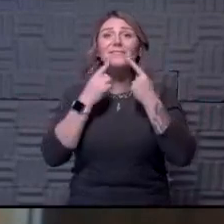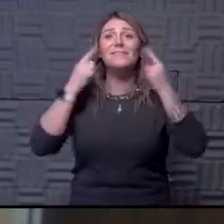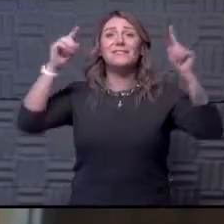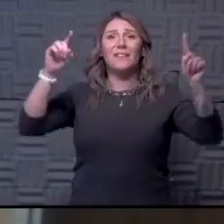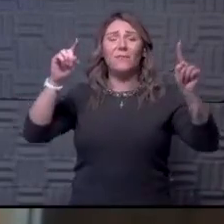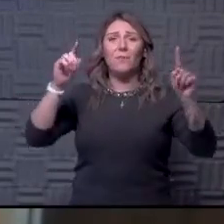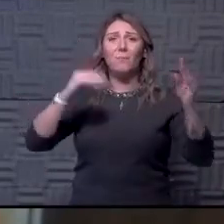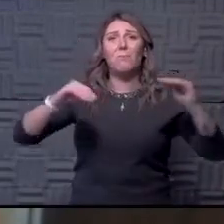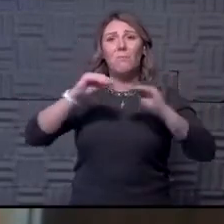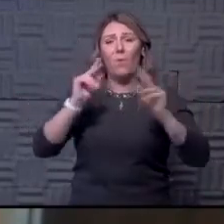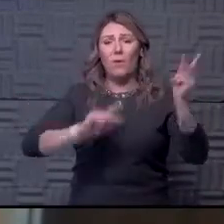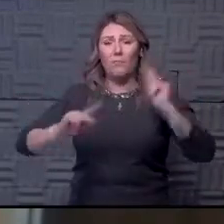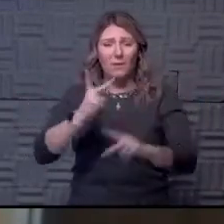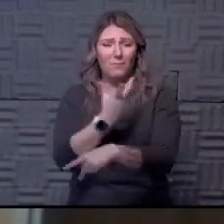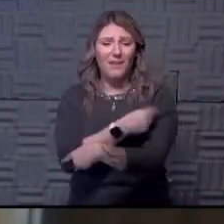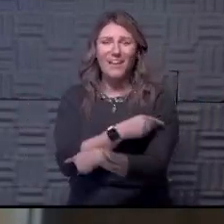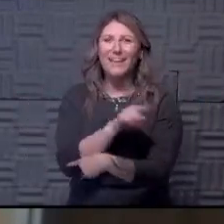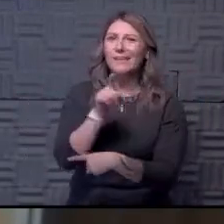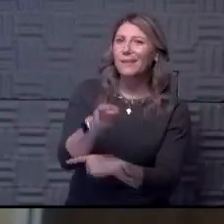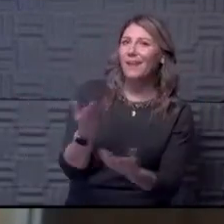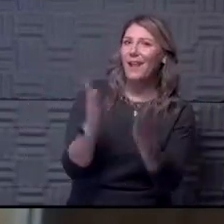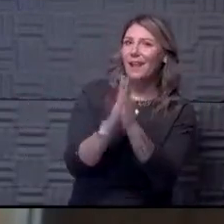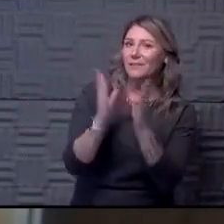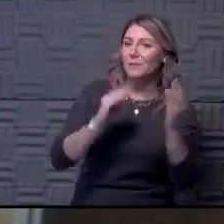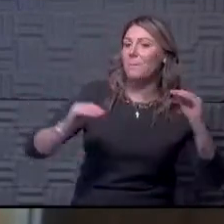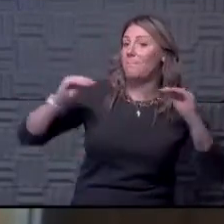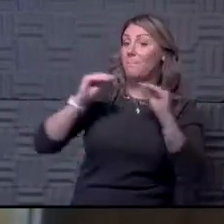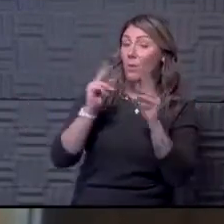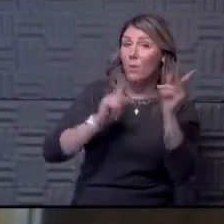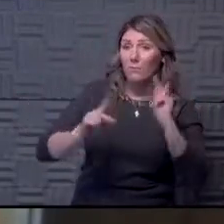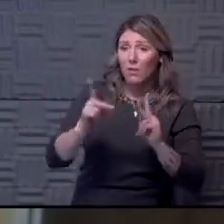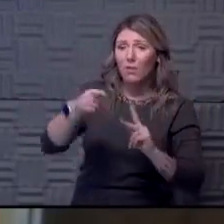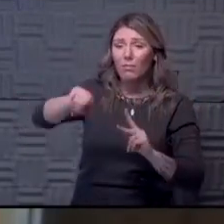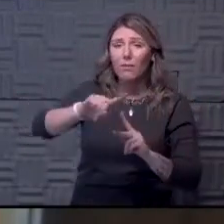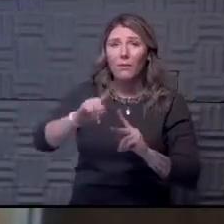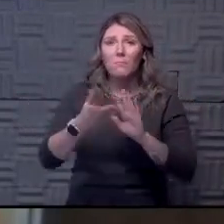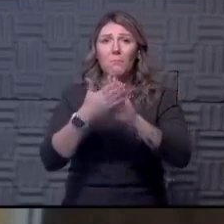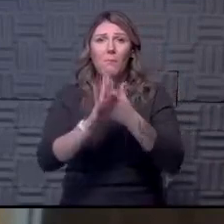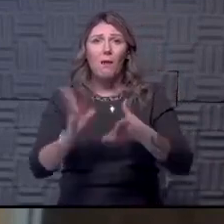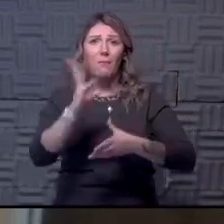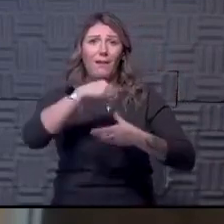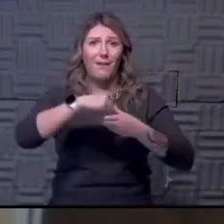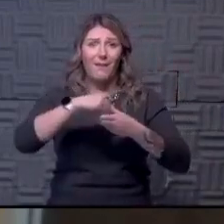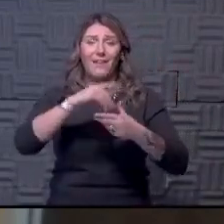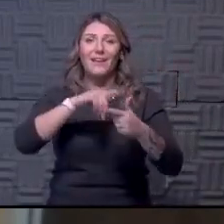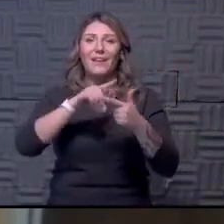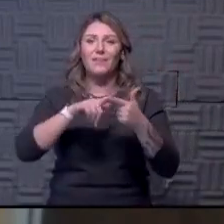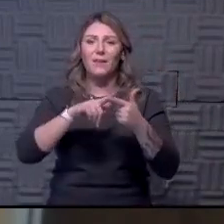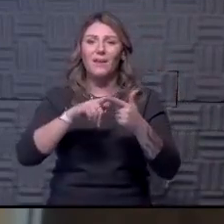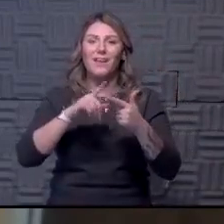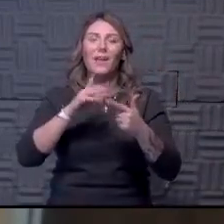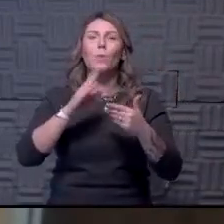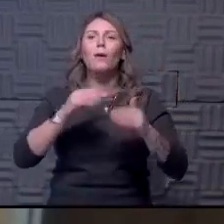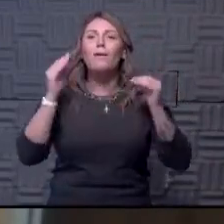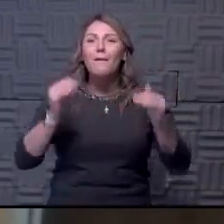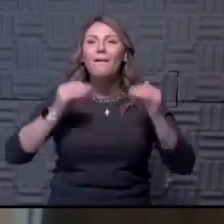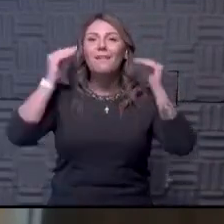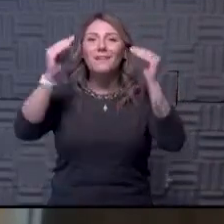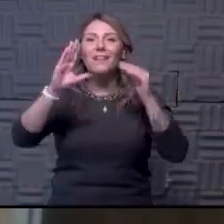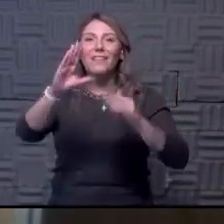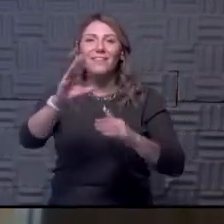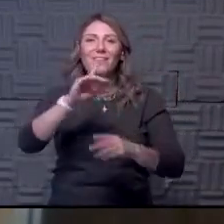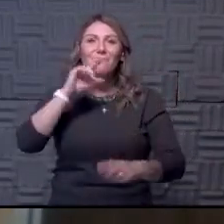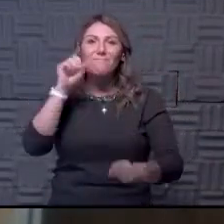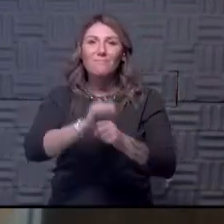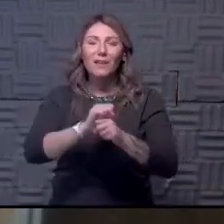people vaccinated. We've got to ask more of people, have them get engaged. And when they do that, it increases their commitment, and they can